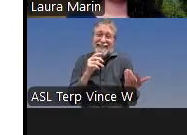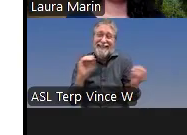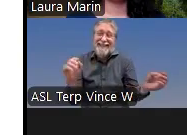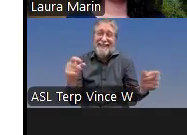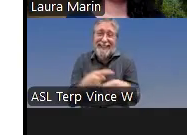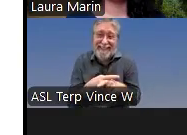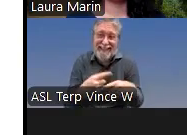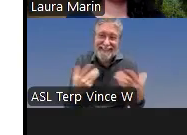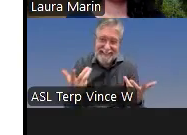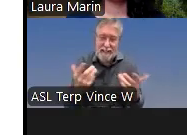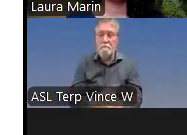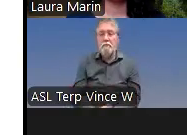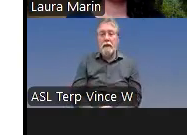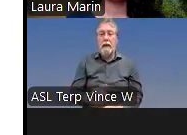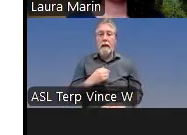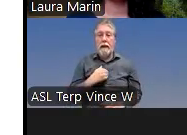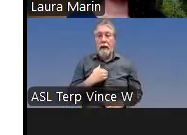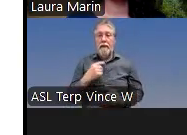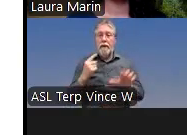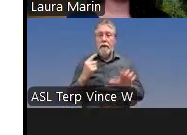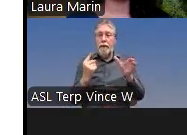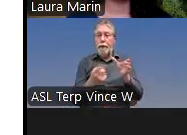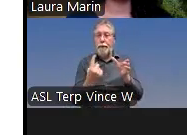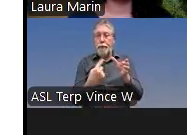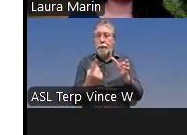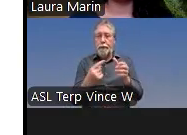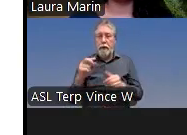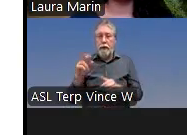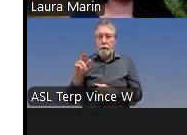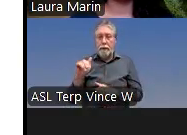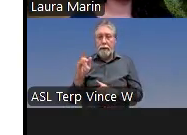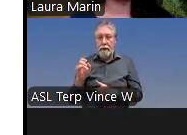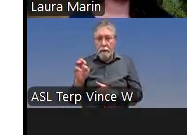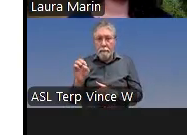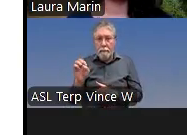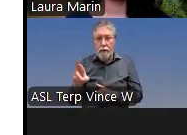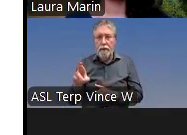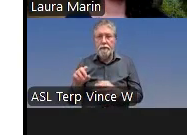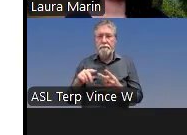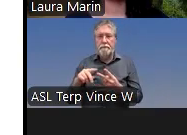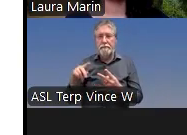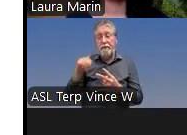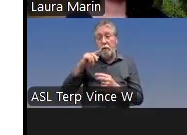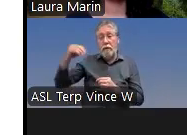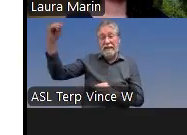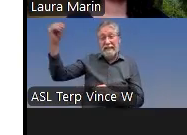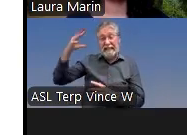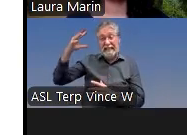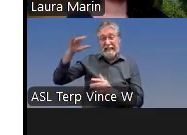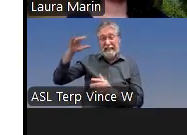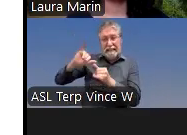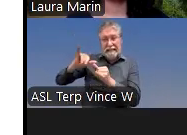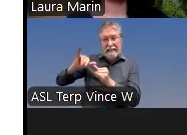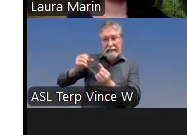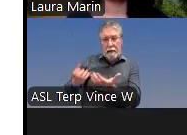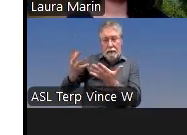So we also have a radiometer or a pyranometer that measures incoming solar radiation, and